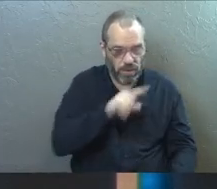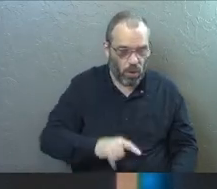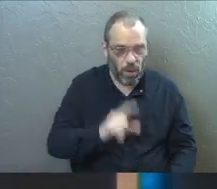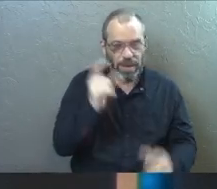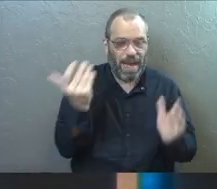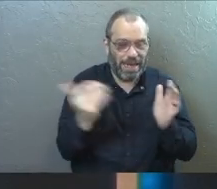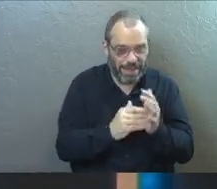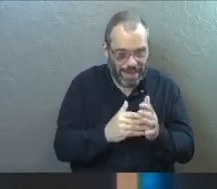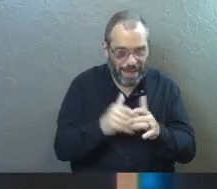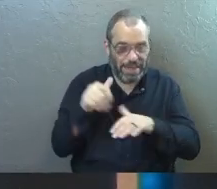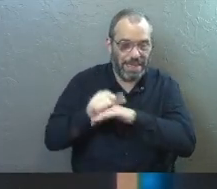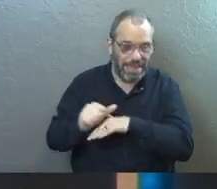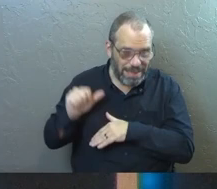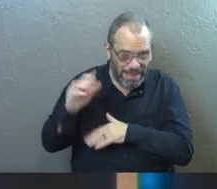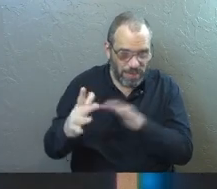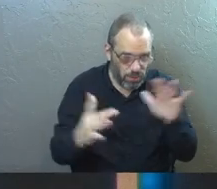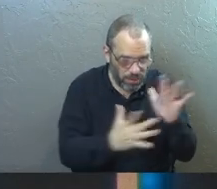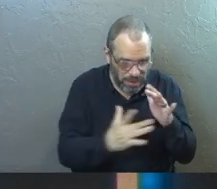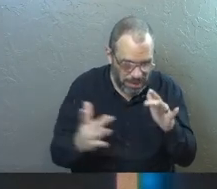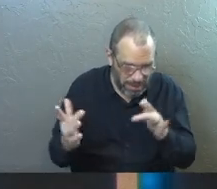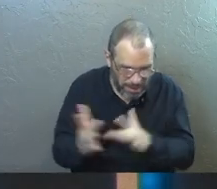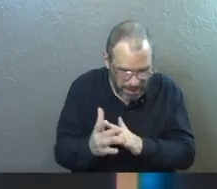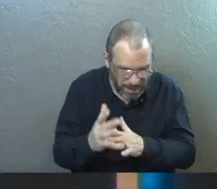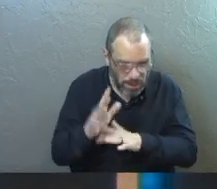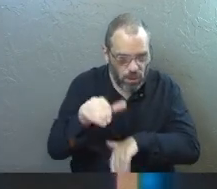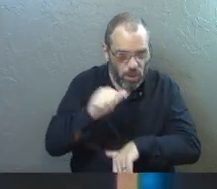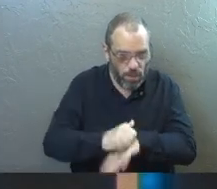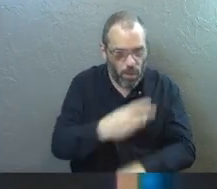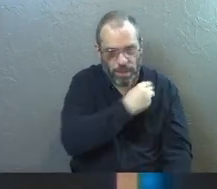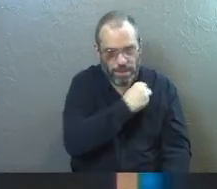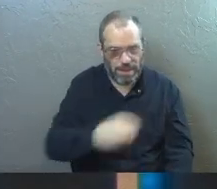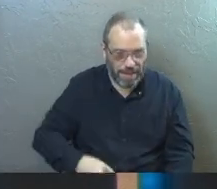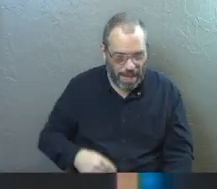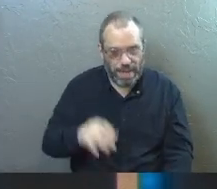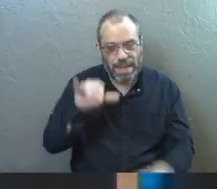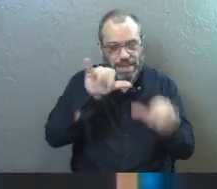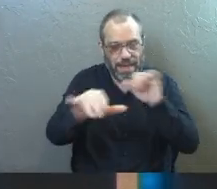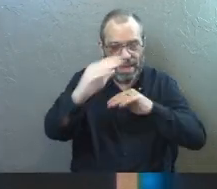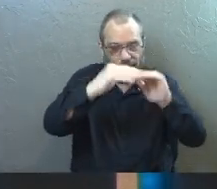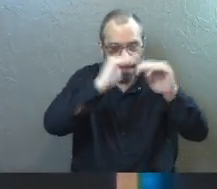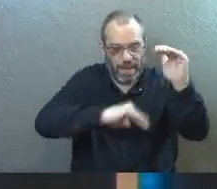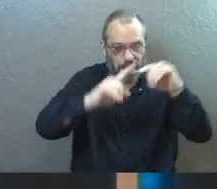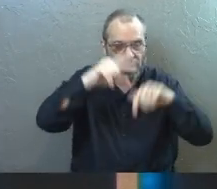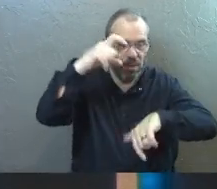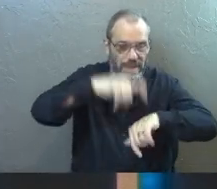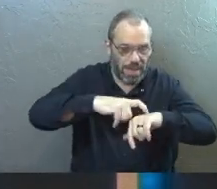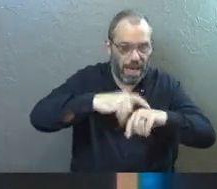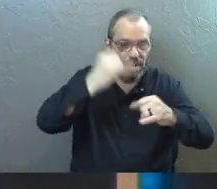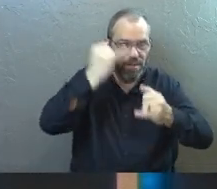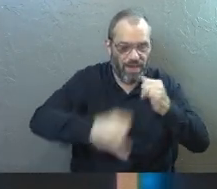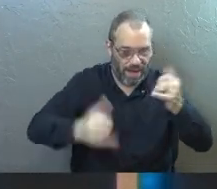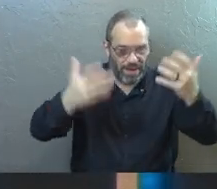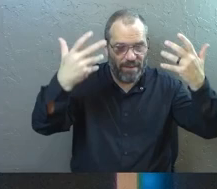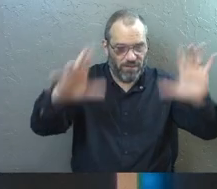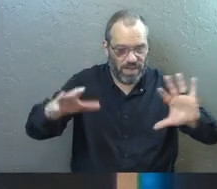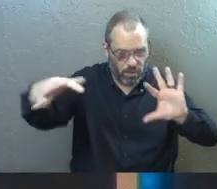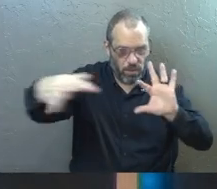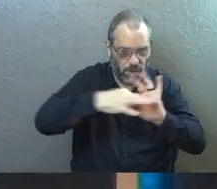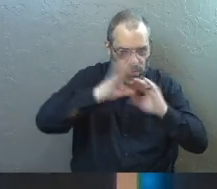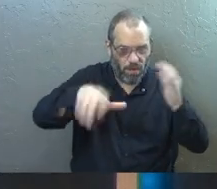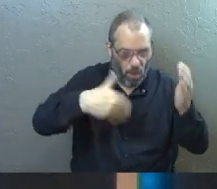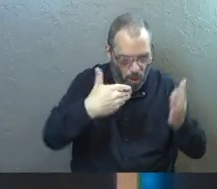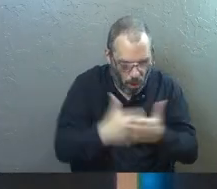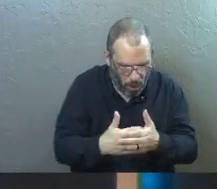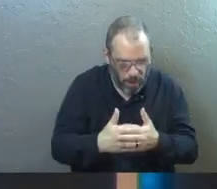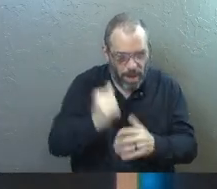will again send you Jesus, your appointed Messiah, for he must remain in heaven until the time for the final restoration of all